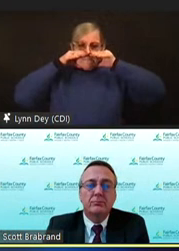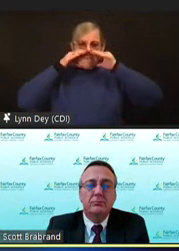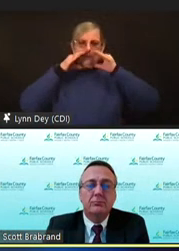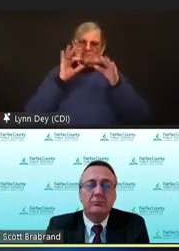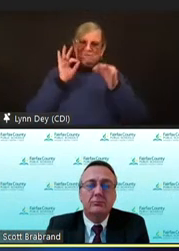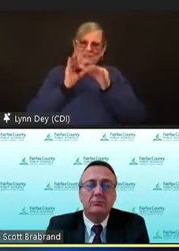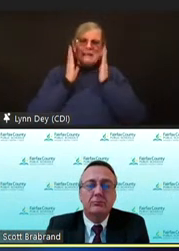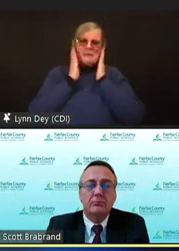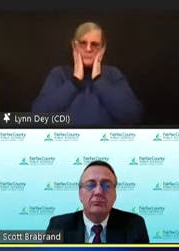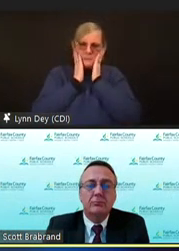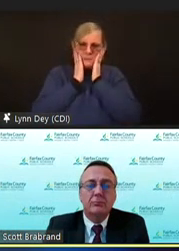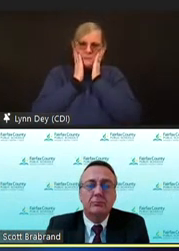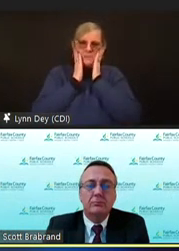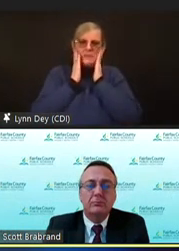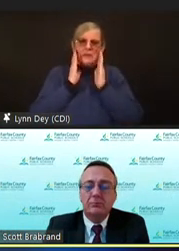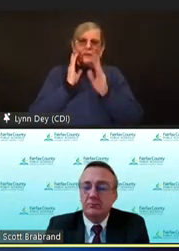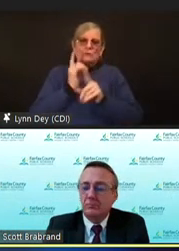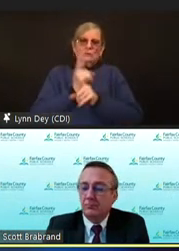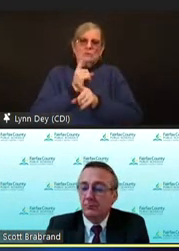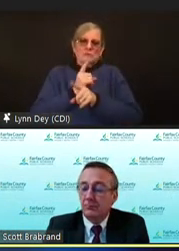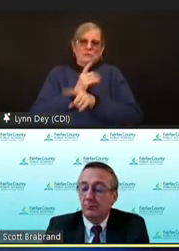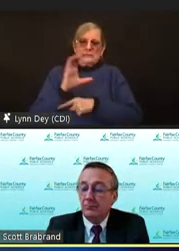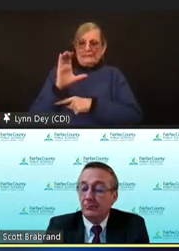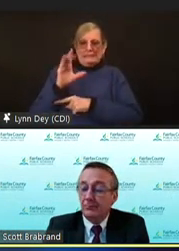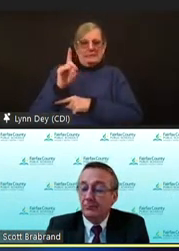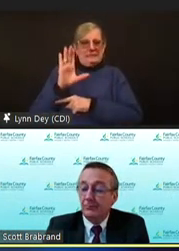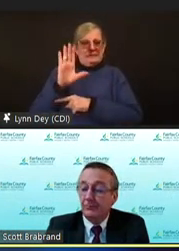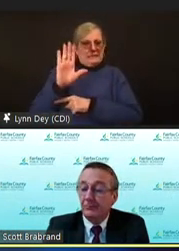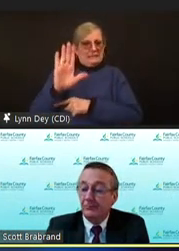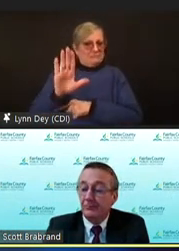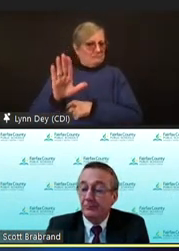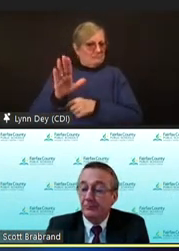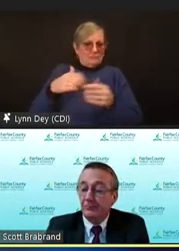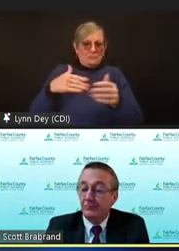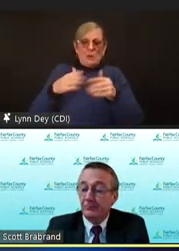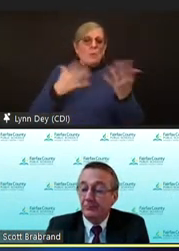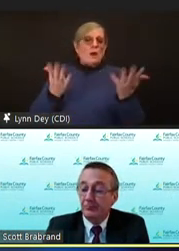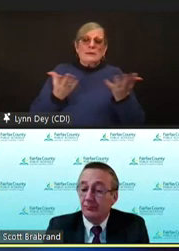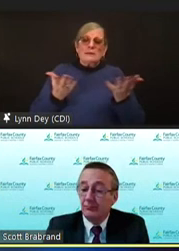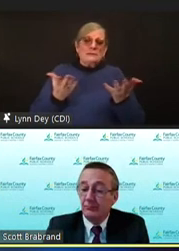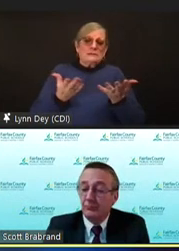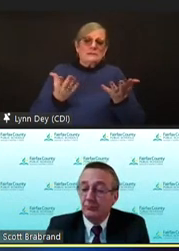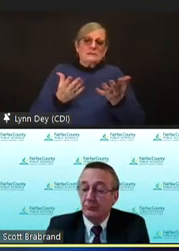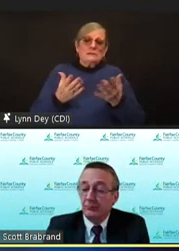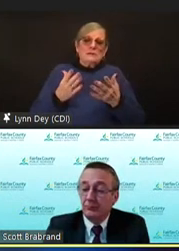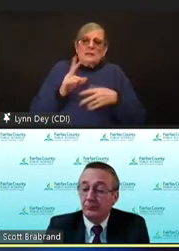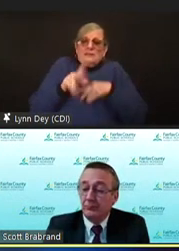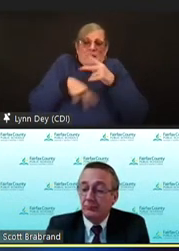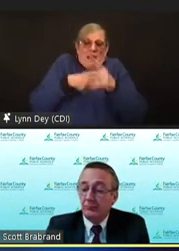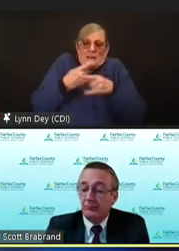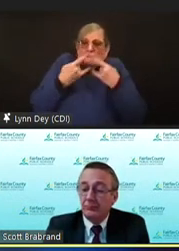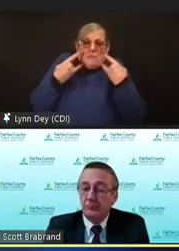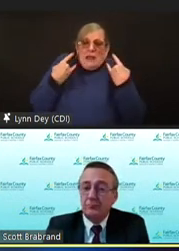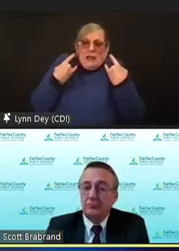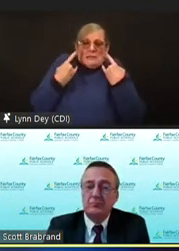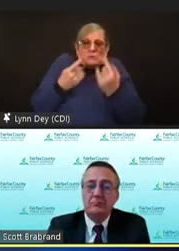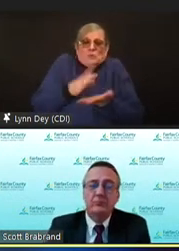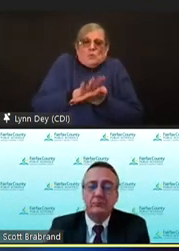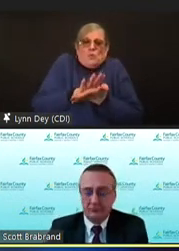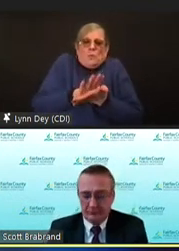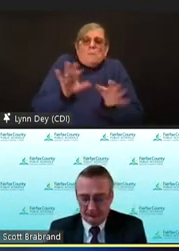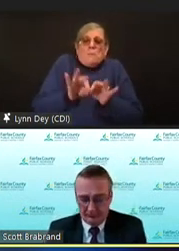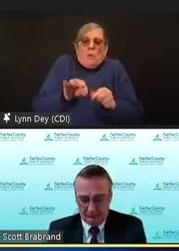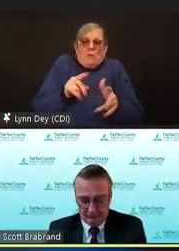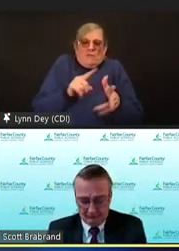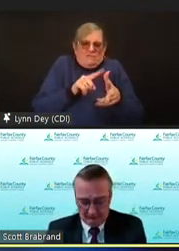The CDC indicated that despite the mask that's selected, it's that close fit. You want the mask to fit very close